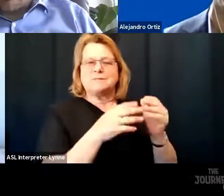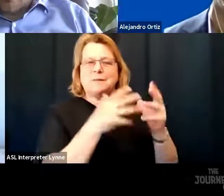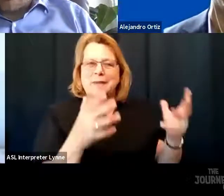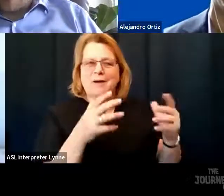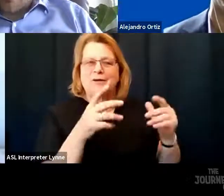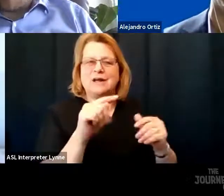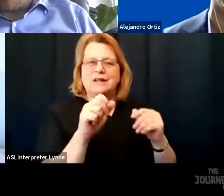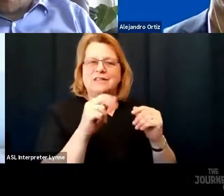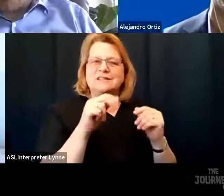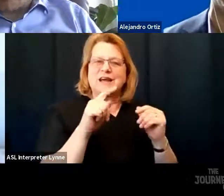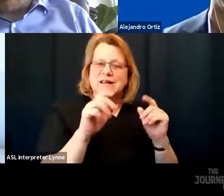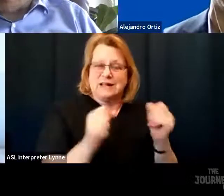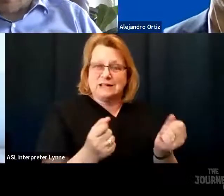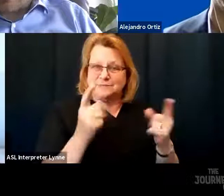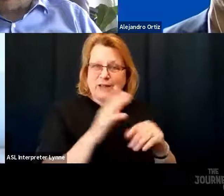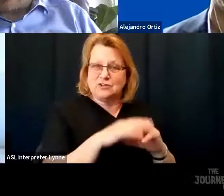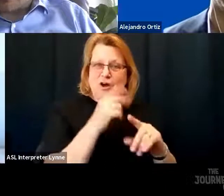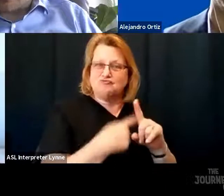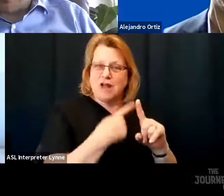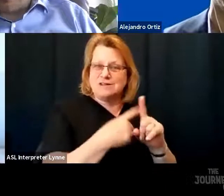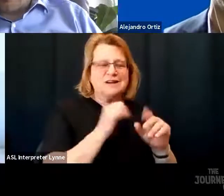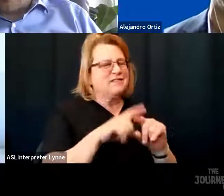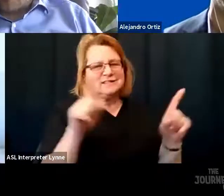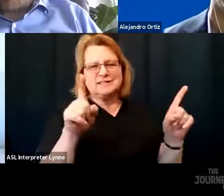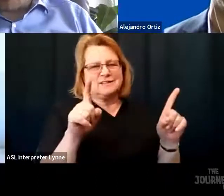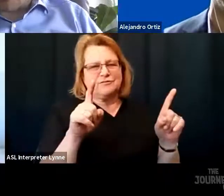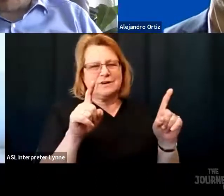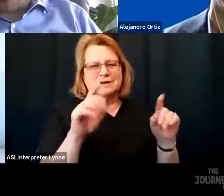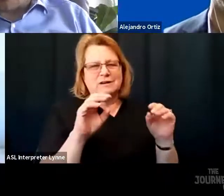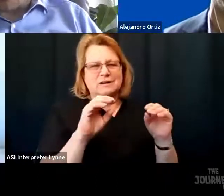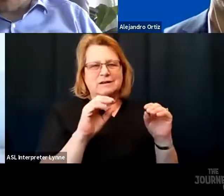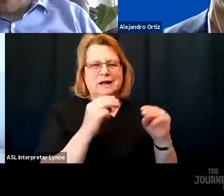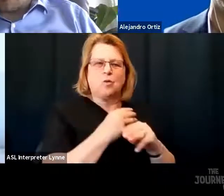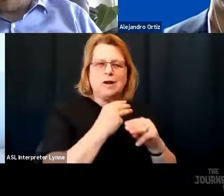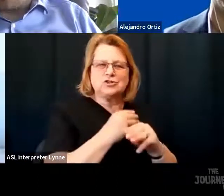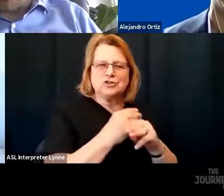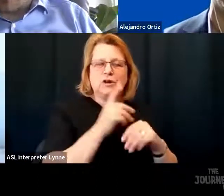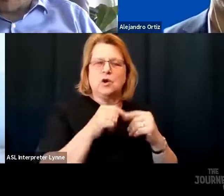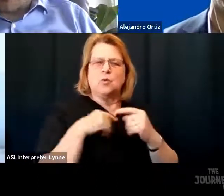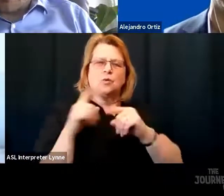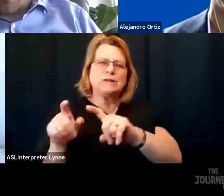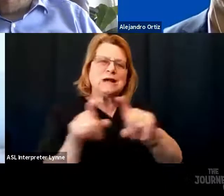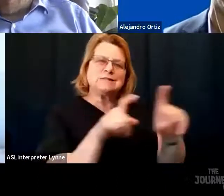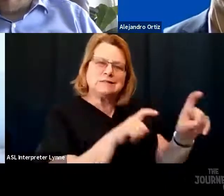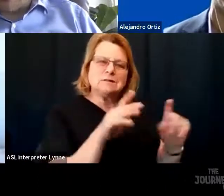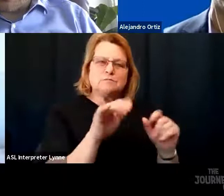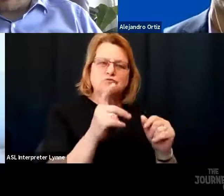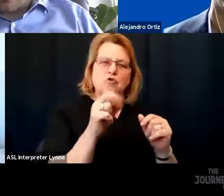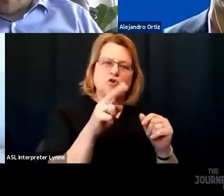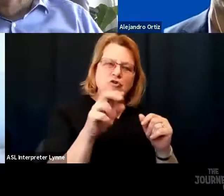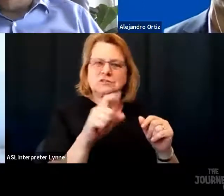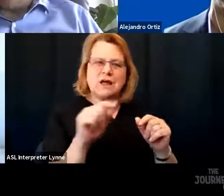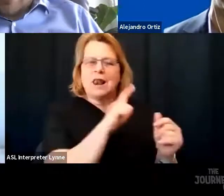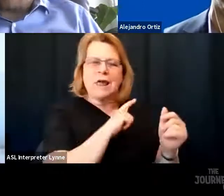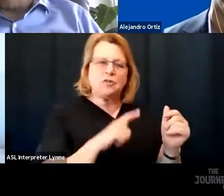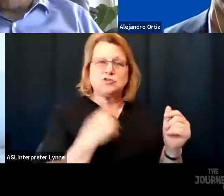So that would be a different equation. And when we tested landlords and brokers, we took that into account. We were only calling apartments that